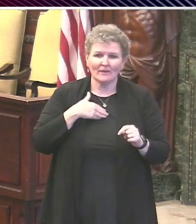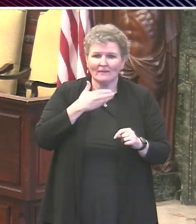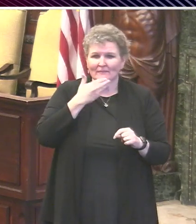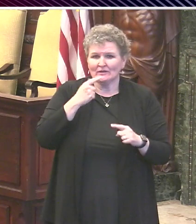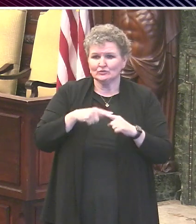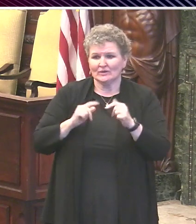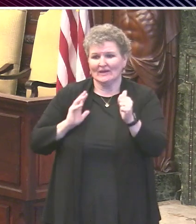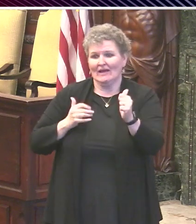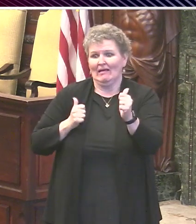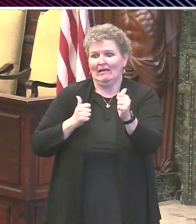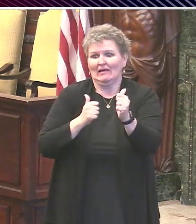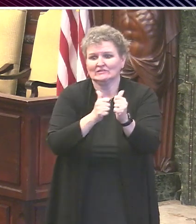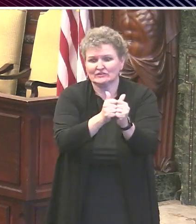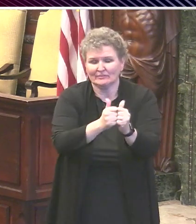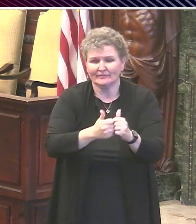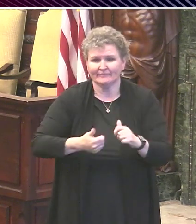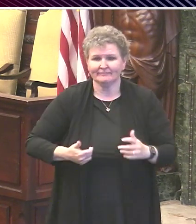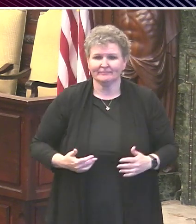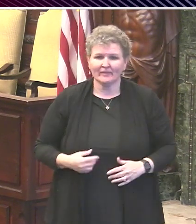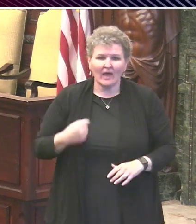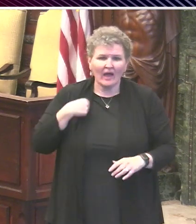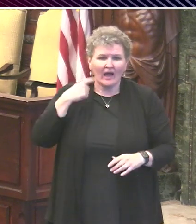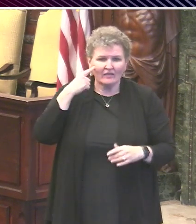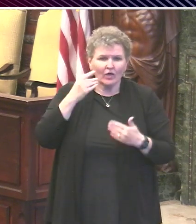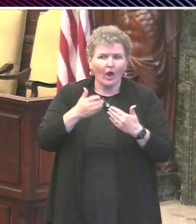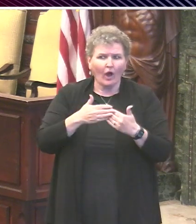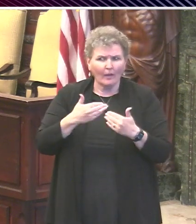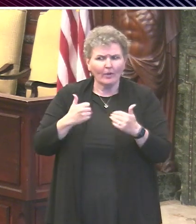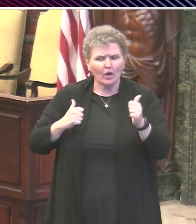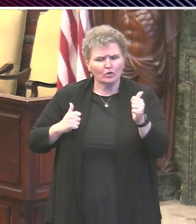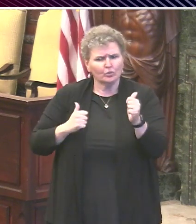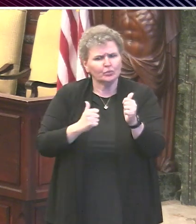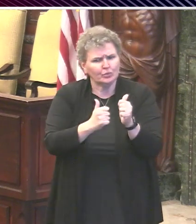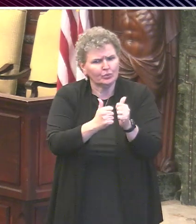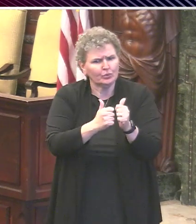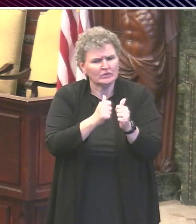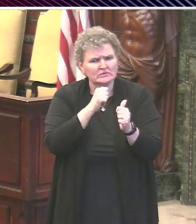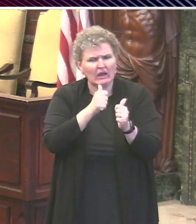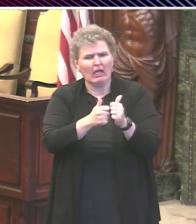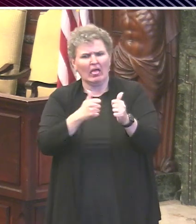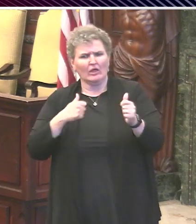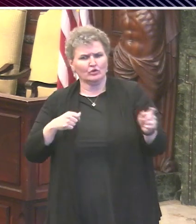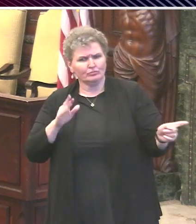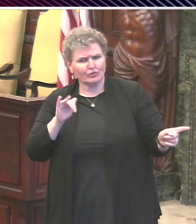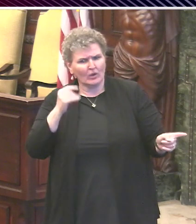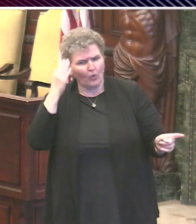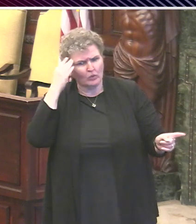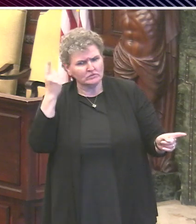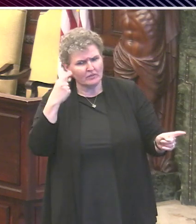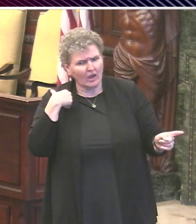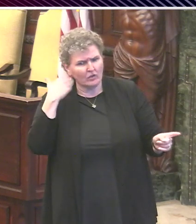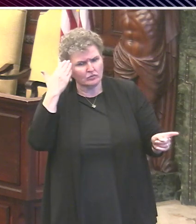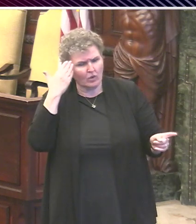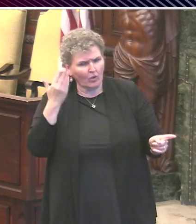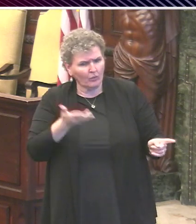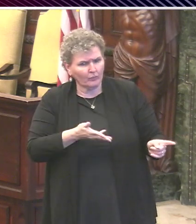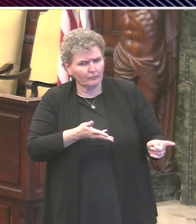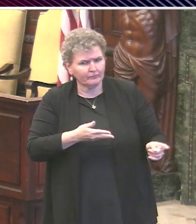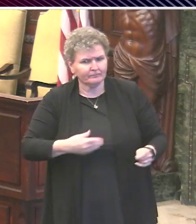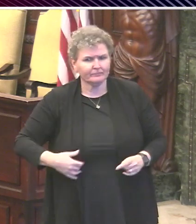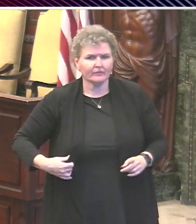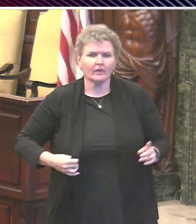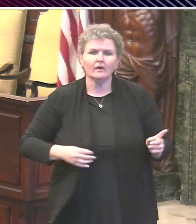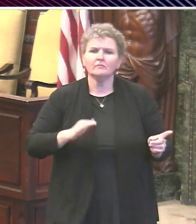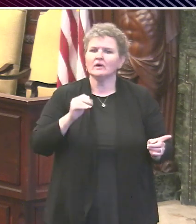And I believe we're relatively up to date with it, unless Brian has something else I don't know. But that's where we are. Yeah, no,